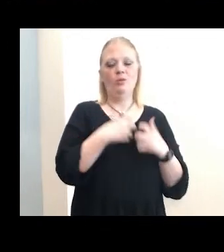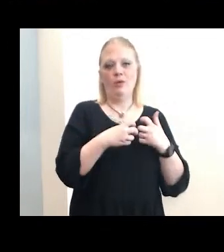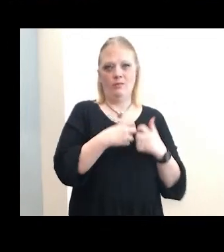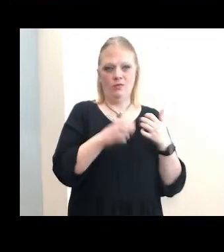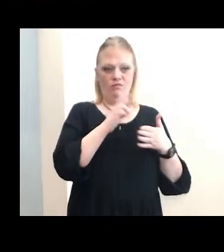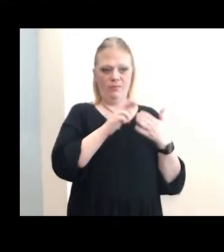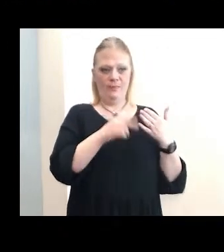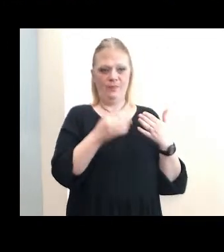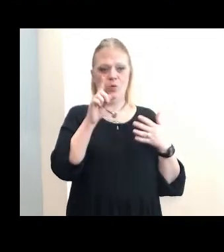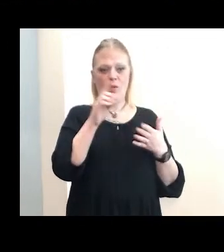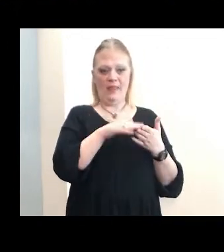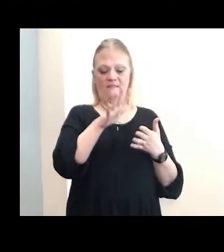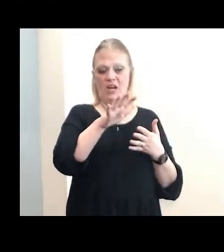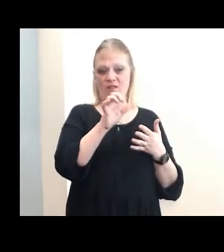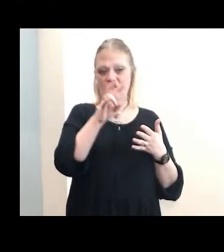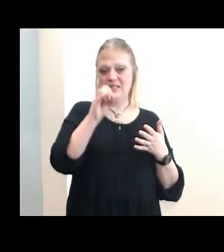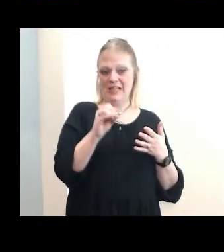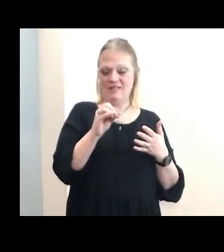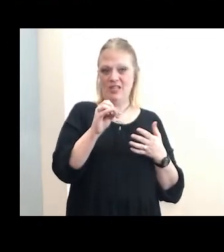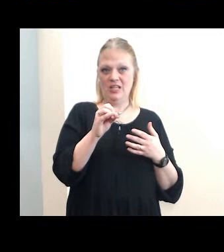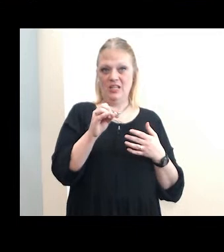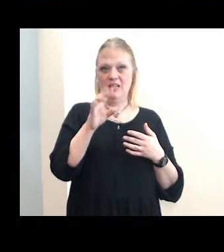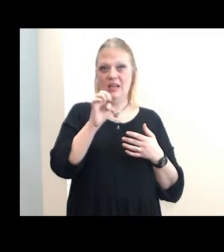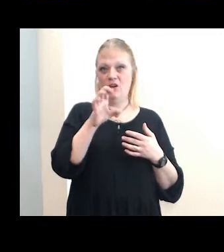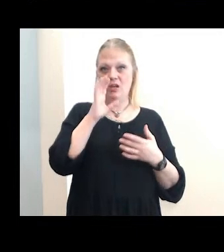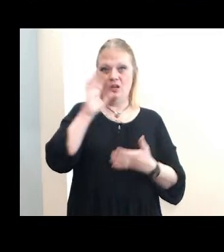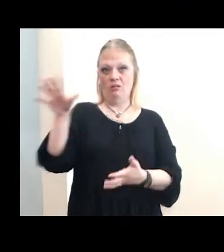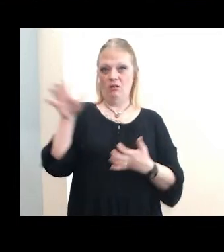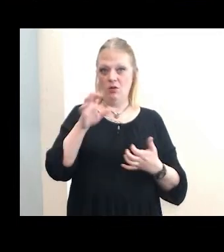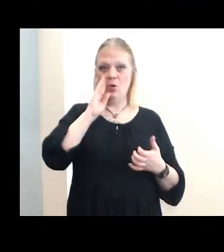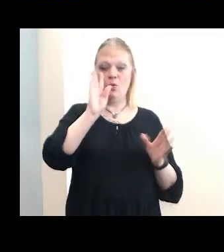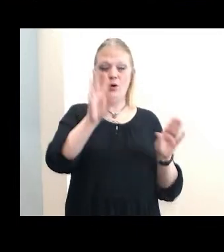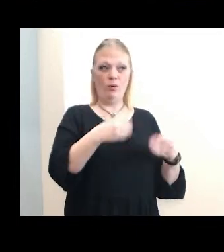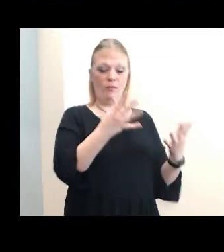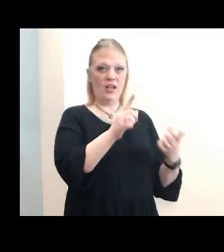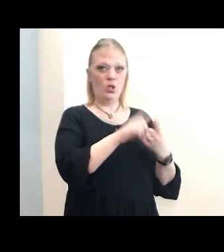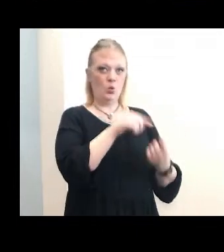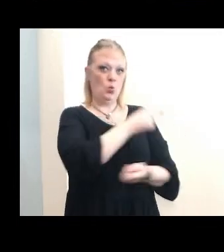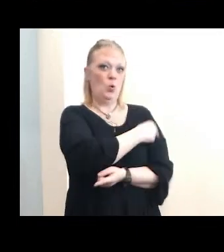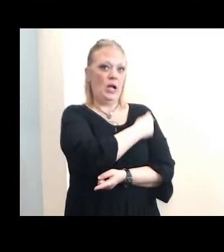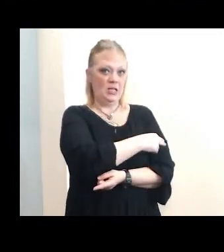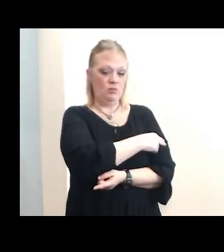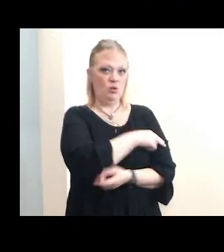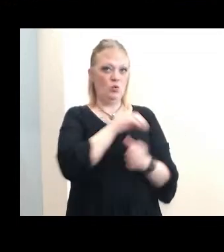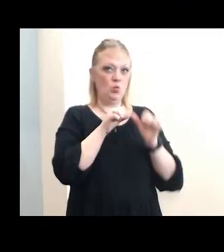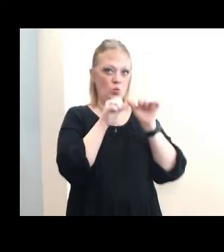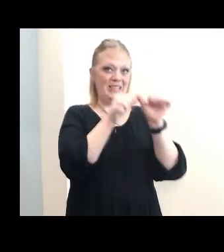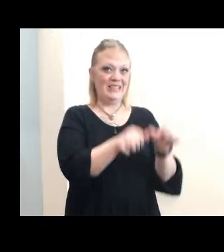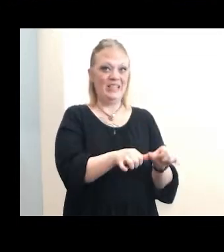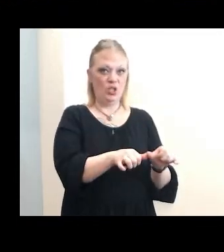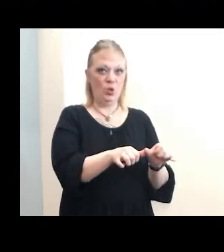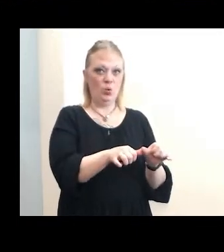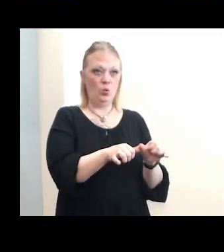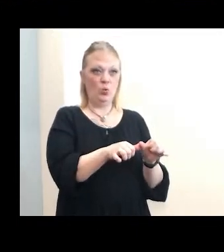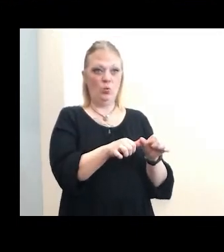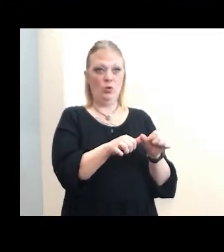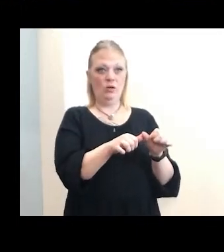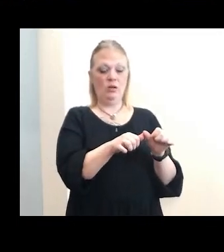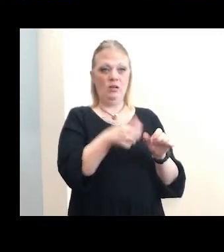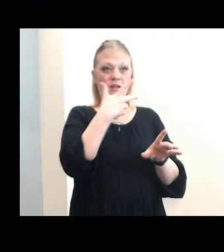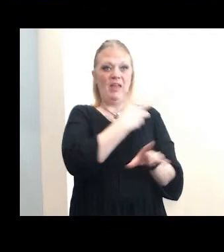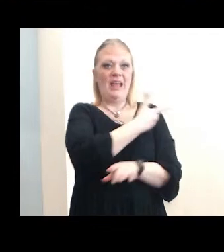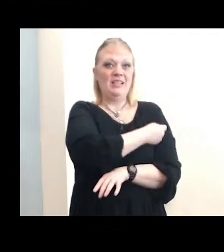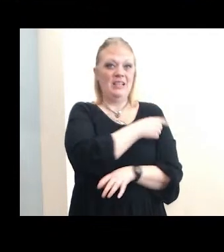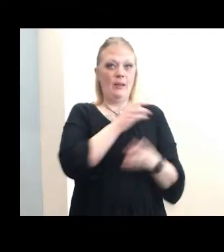the 1,570 doses that Erie County will be receiving will be provided to the hospitals to continue vaccinating